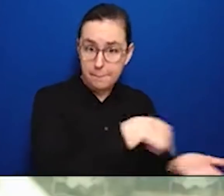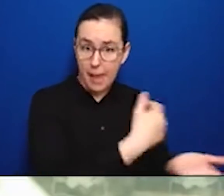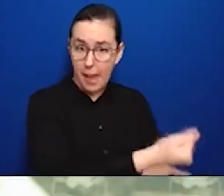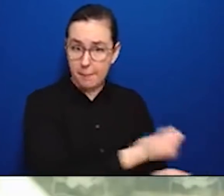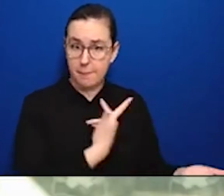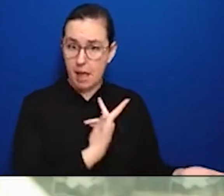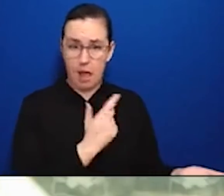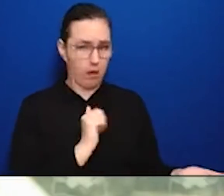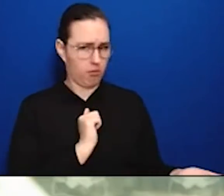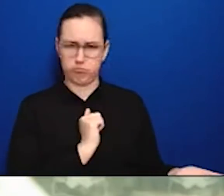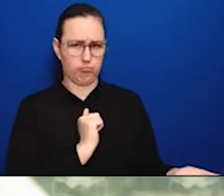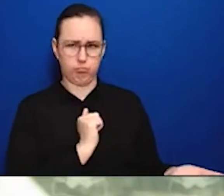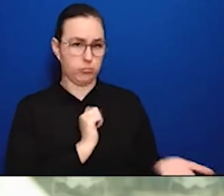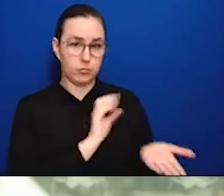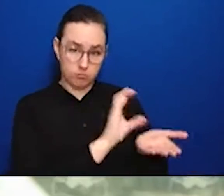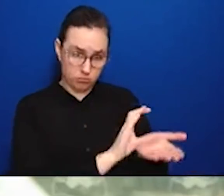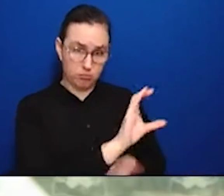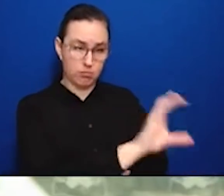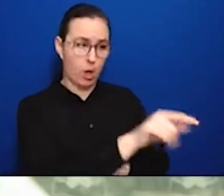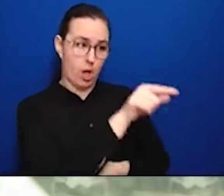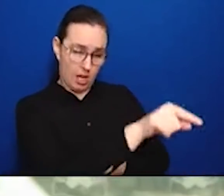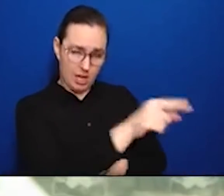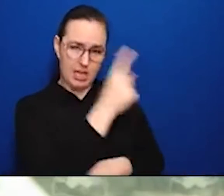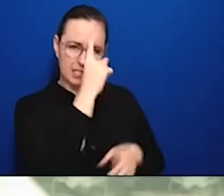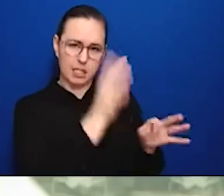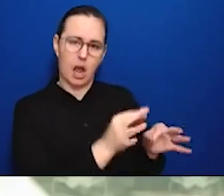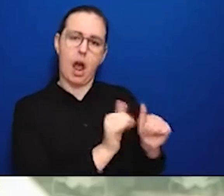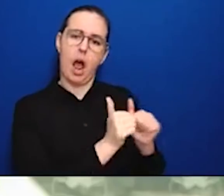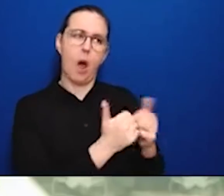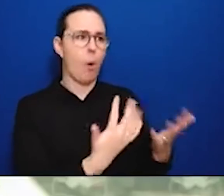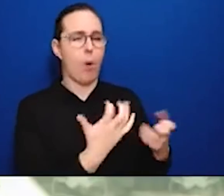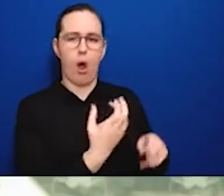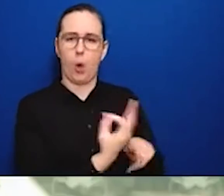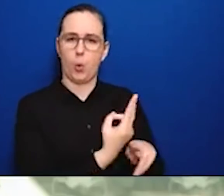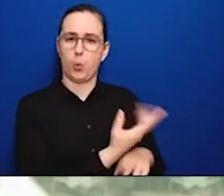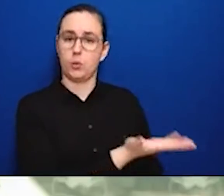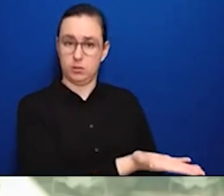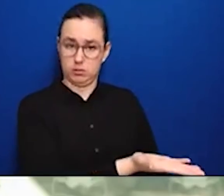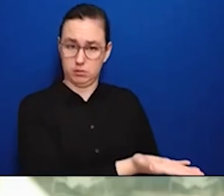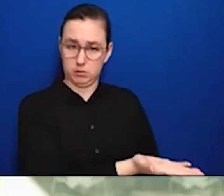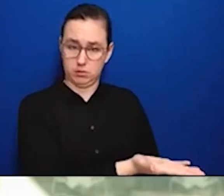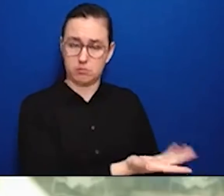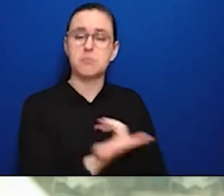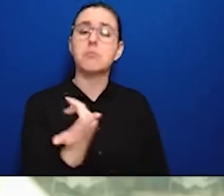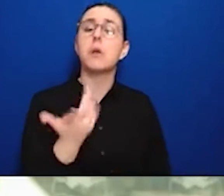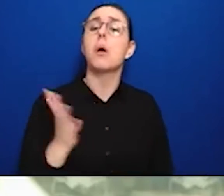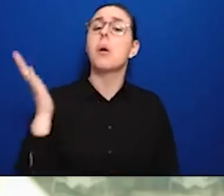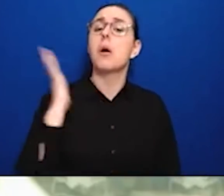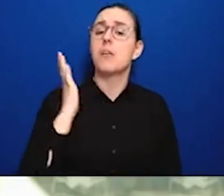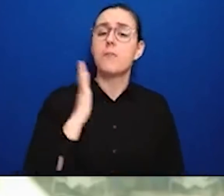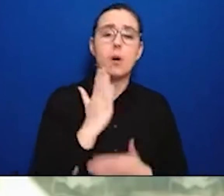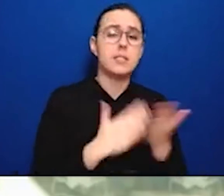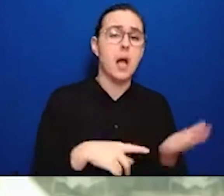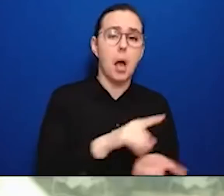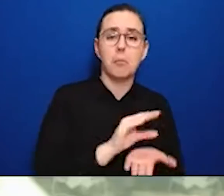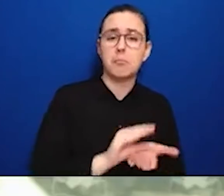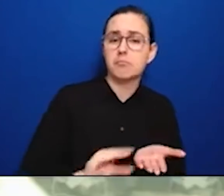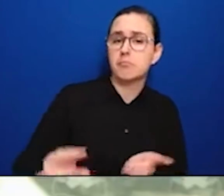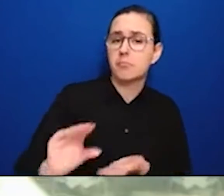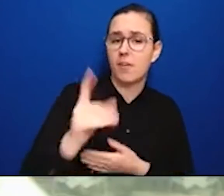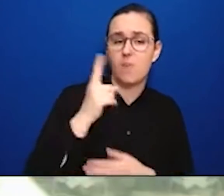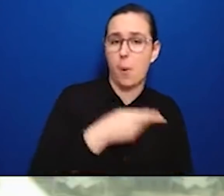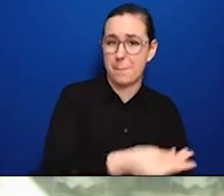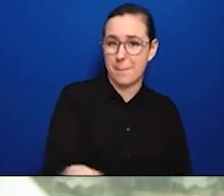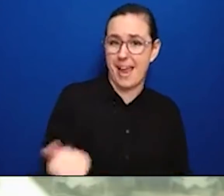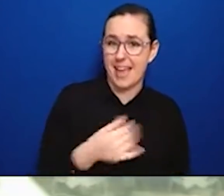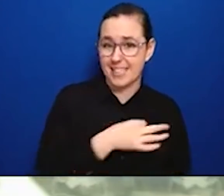past businesses have used these dollars to provide support for their employees, and some have used them for rents. So we wanted to make